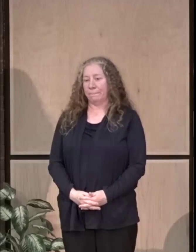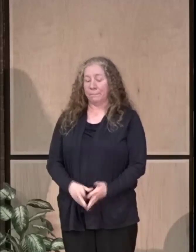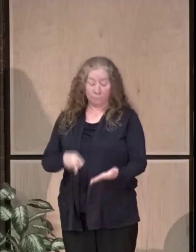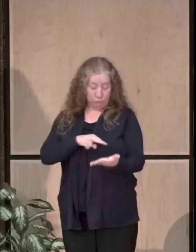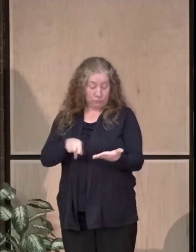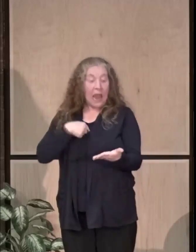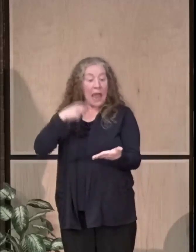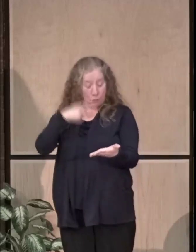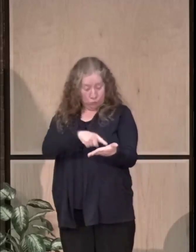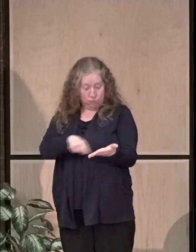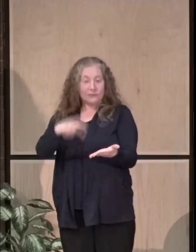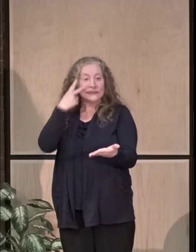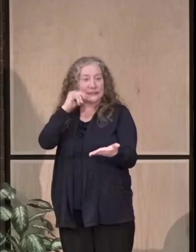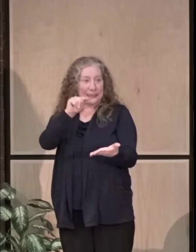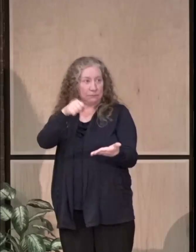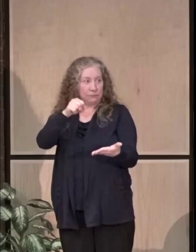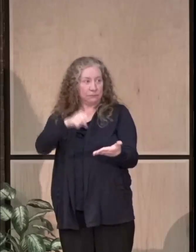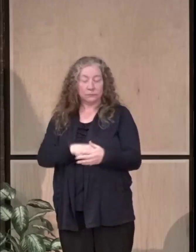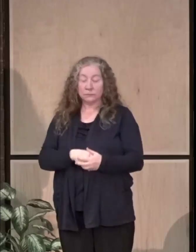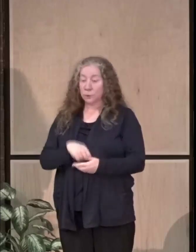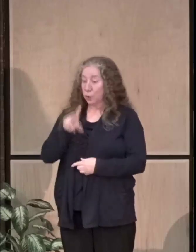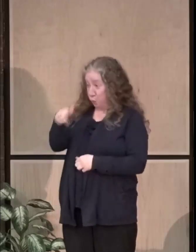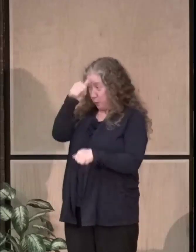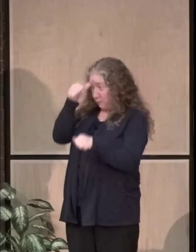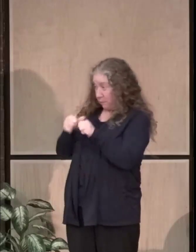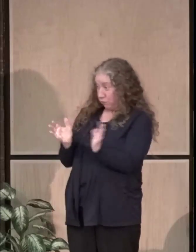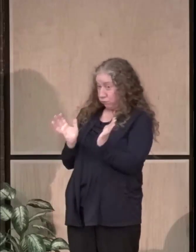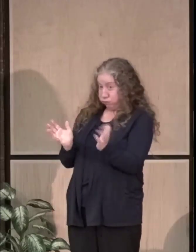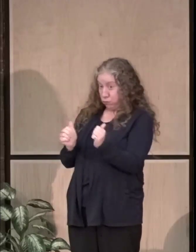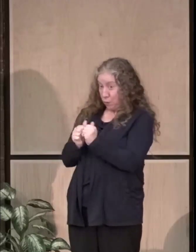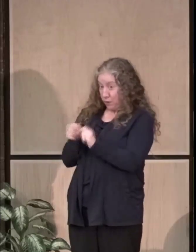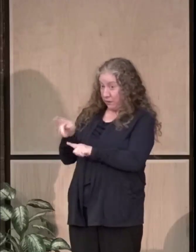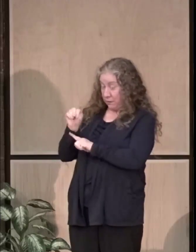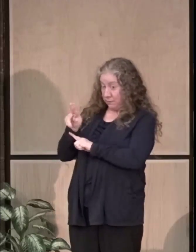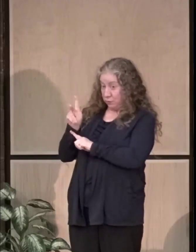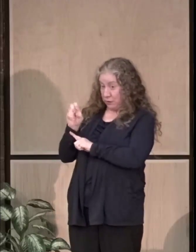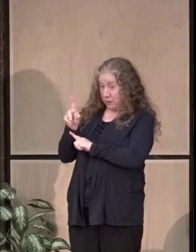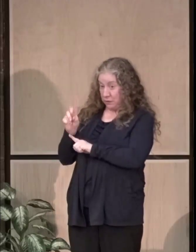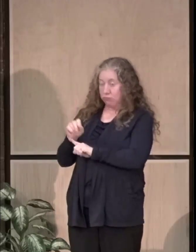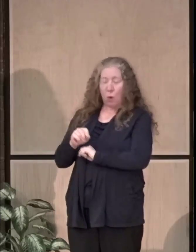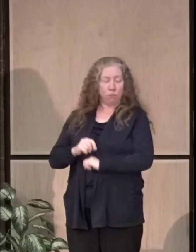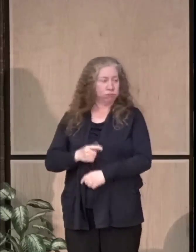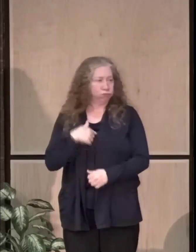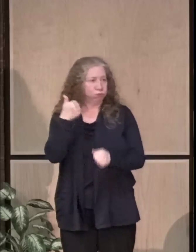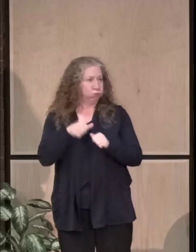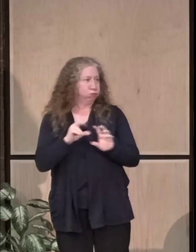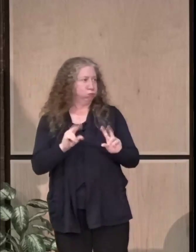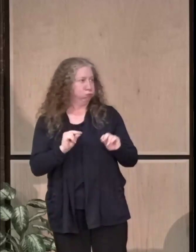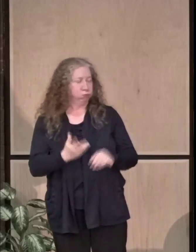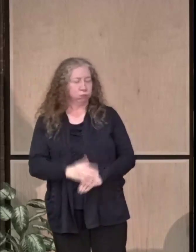I see it, yes, sir. Okay. Do you recall that conversation with Mr. Kelly? I do not, no.